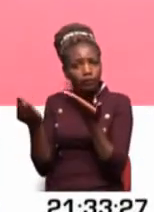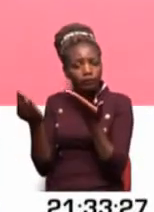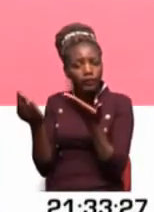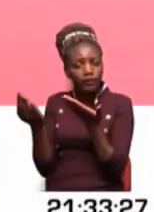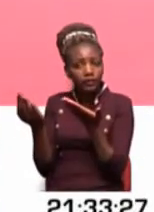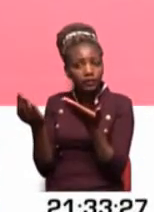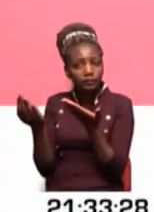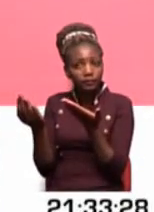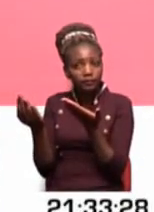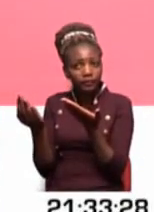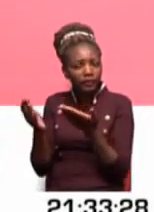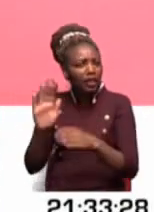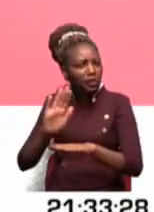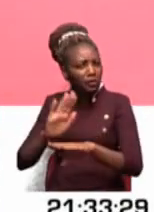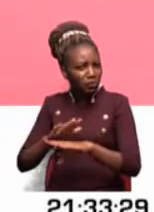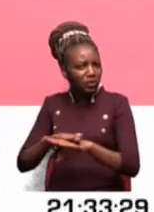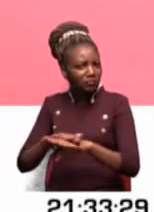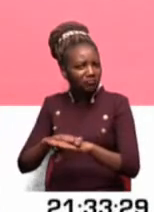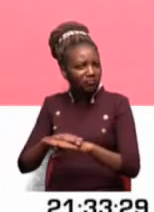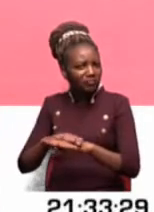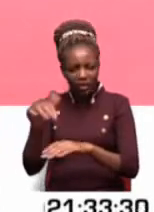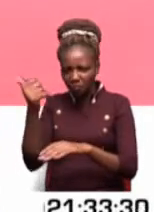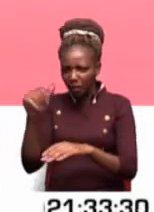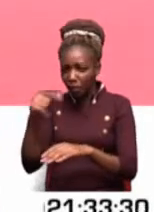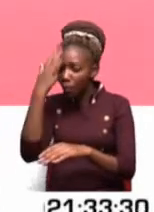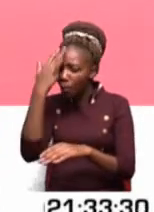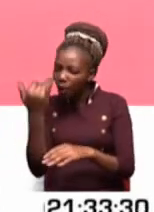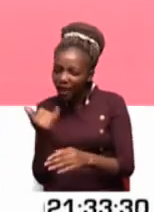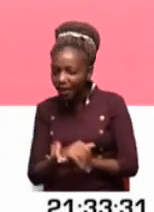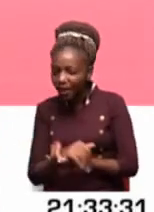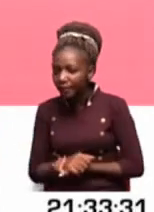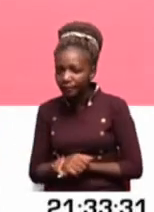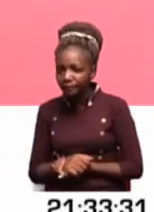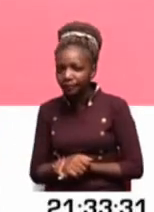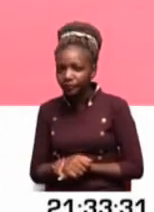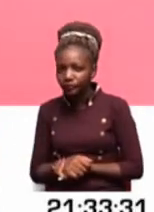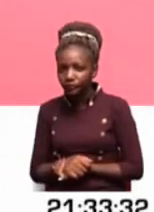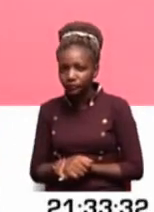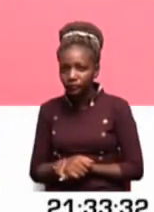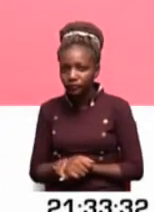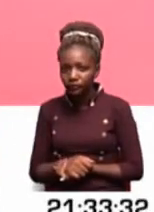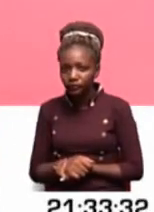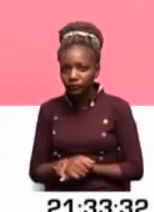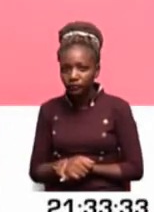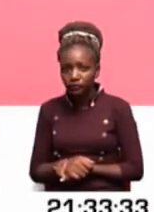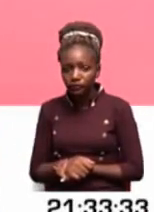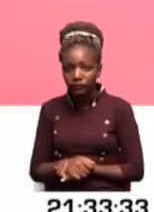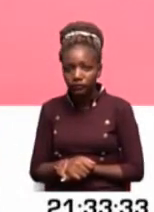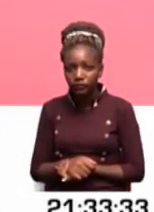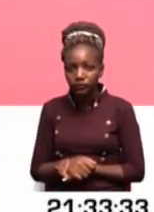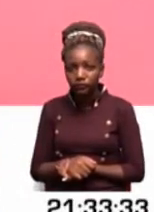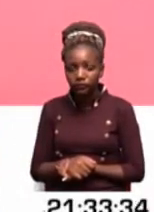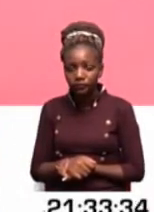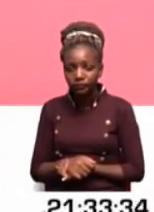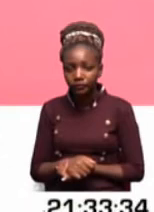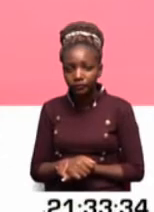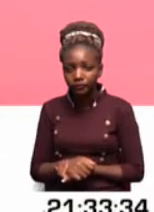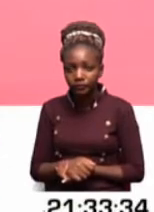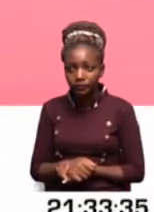an advantage per se. Why? And Mheshimiwa will go more into this. They are the lawmakers. They look at